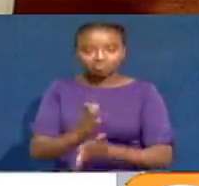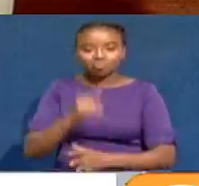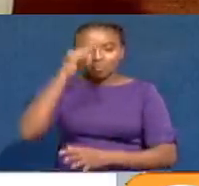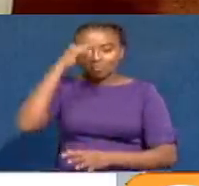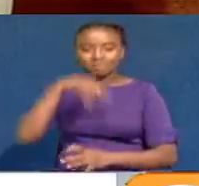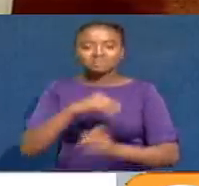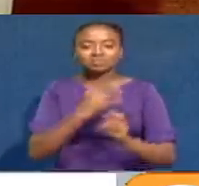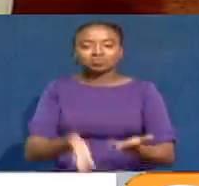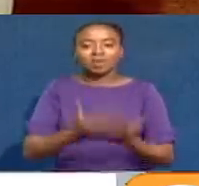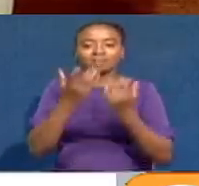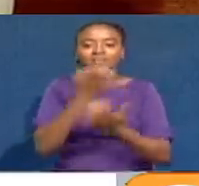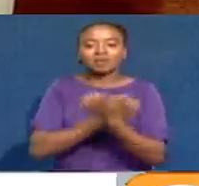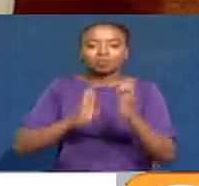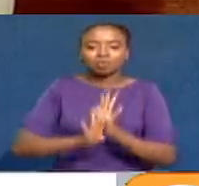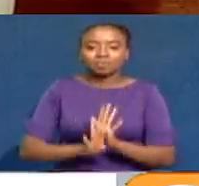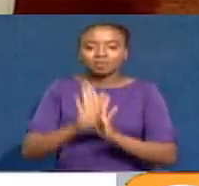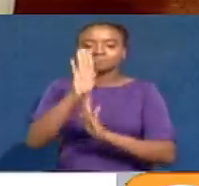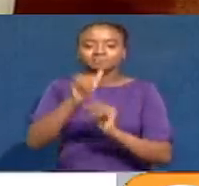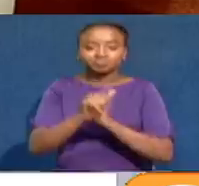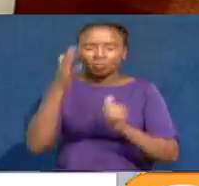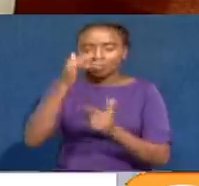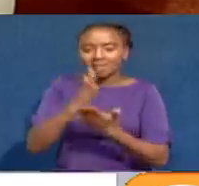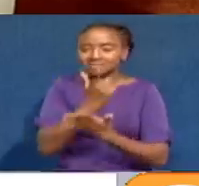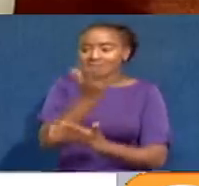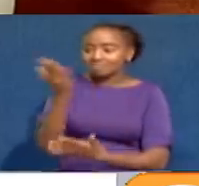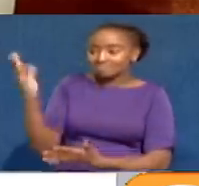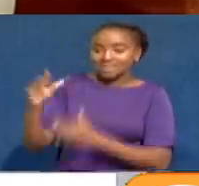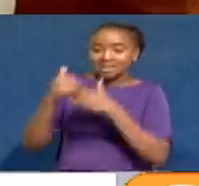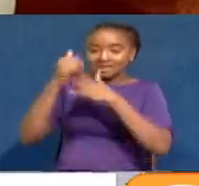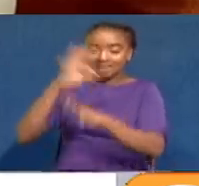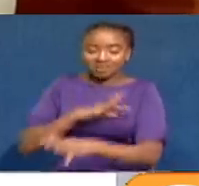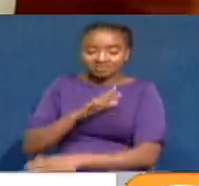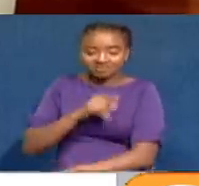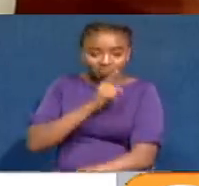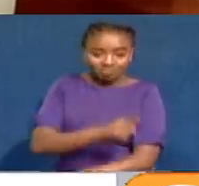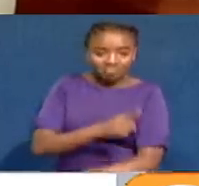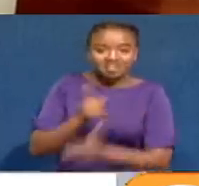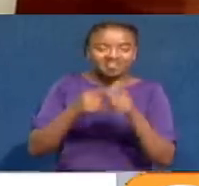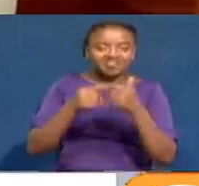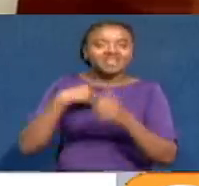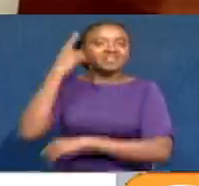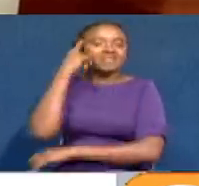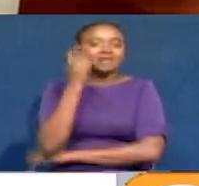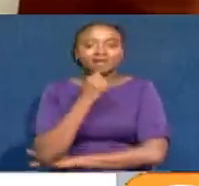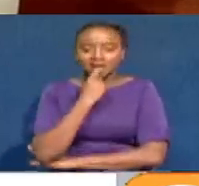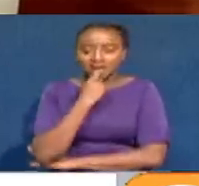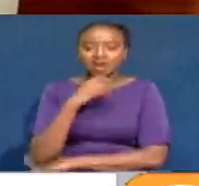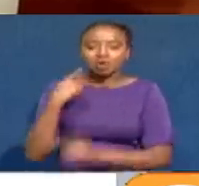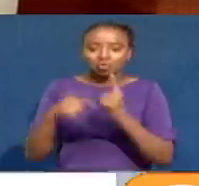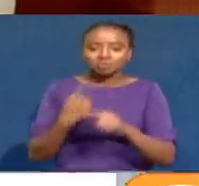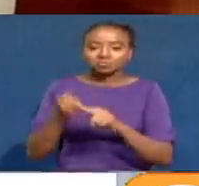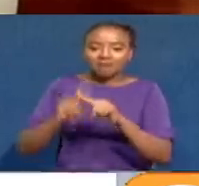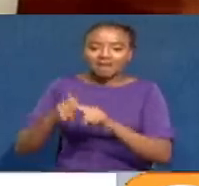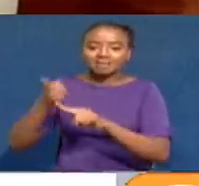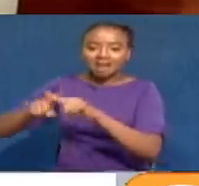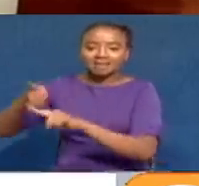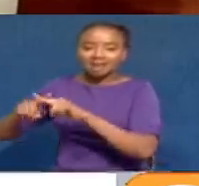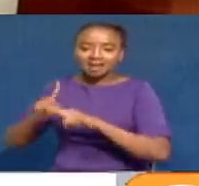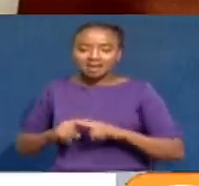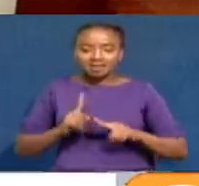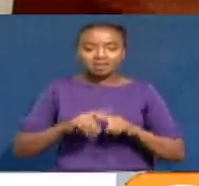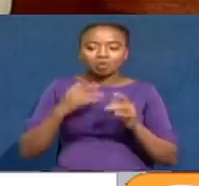forward. This government, because some of our leaders are benefiting, have found it safe to keep on imprisoning Kenyans into this